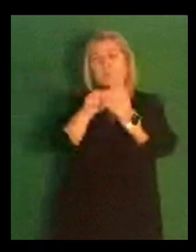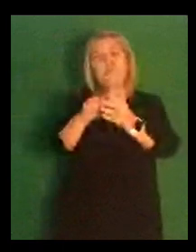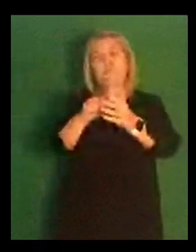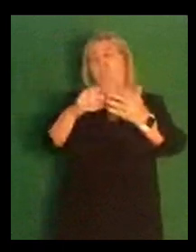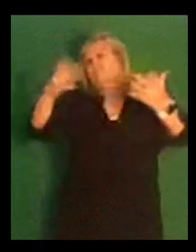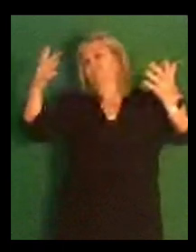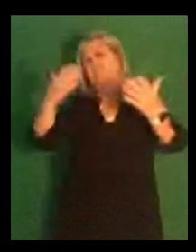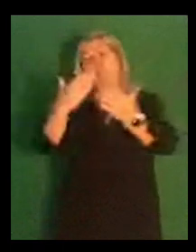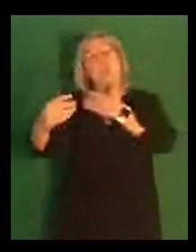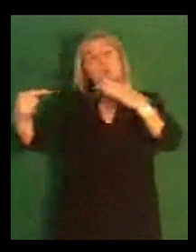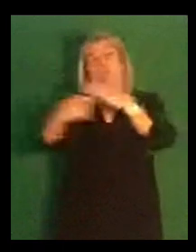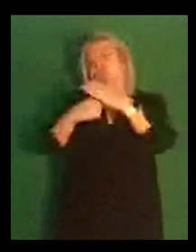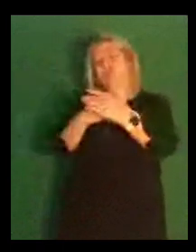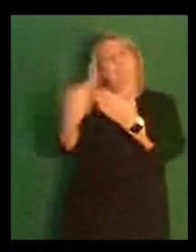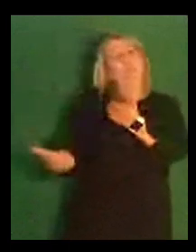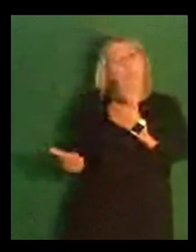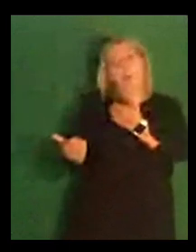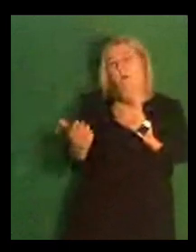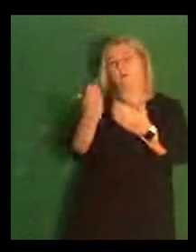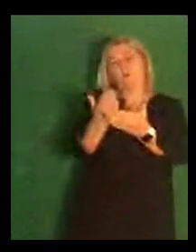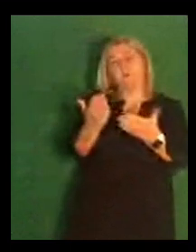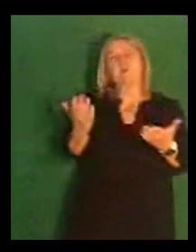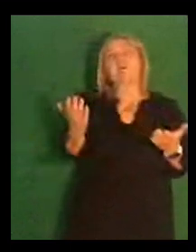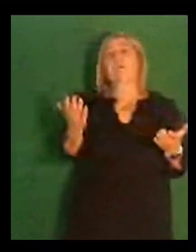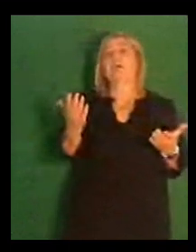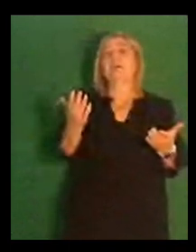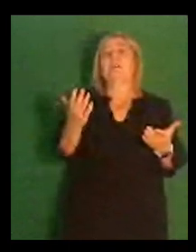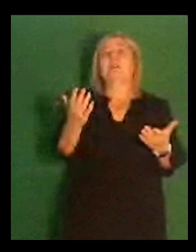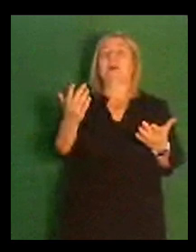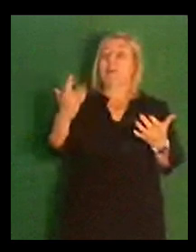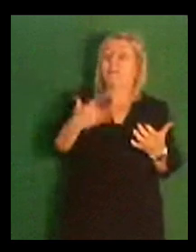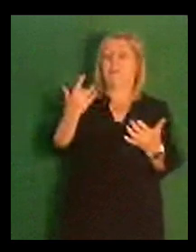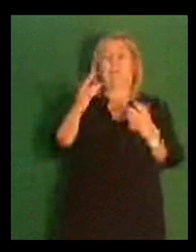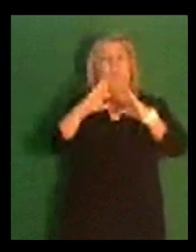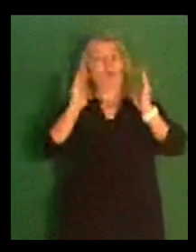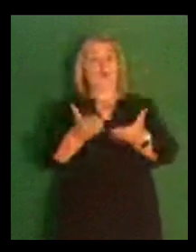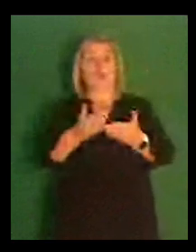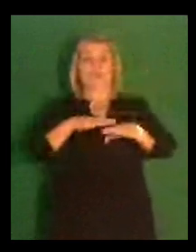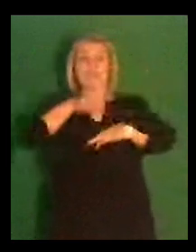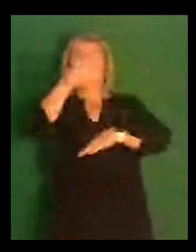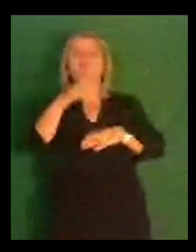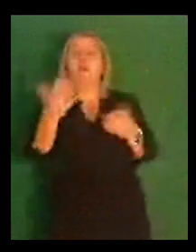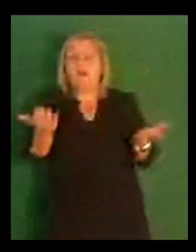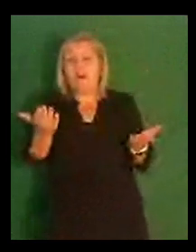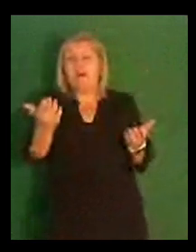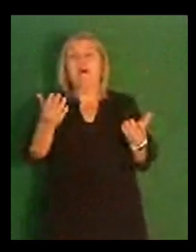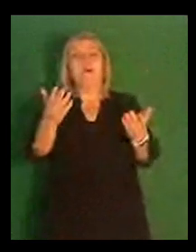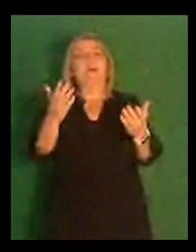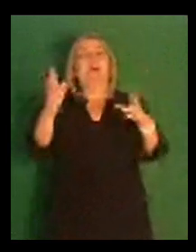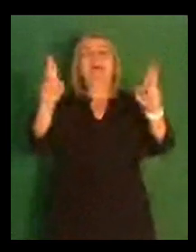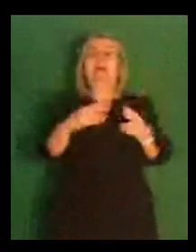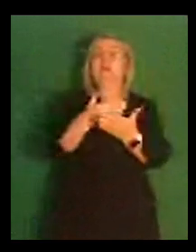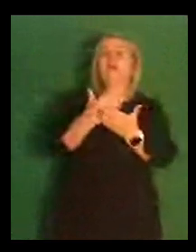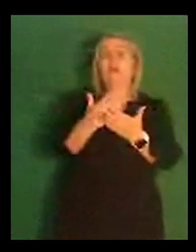and immigrants. And then also we will be living in a world where there is less being shared amongst